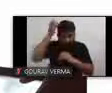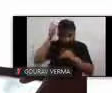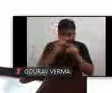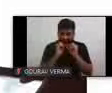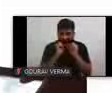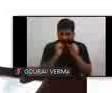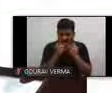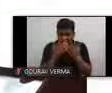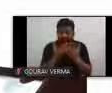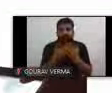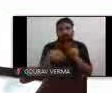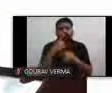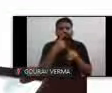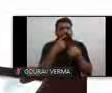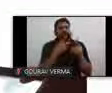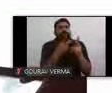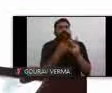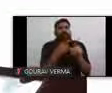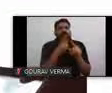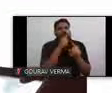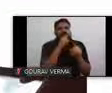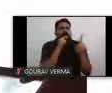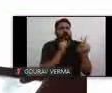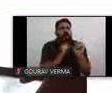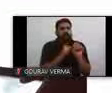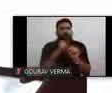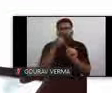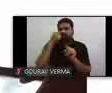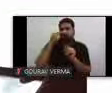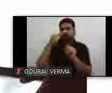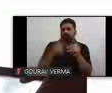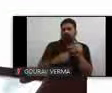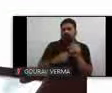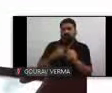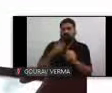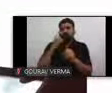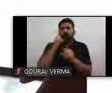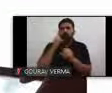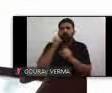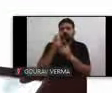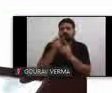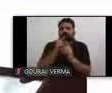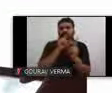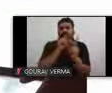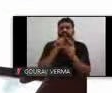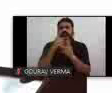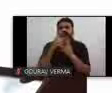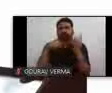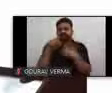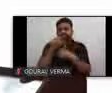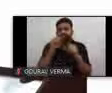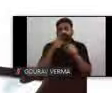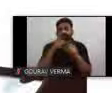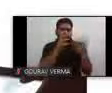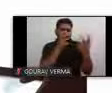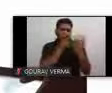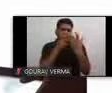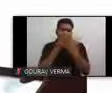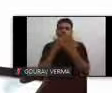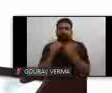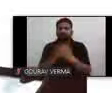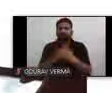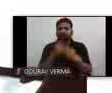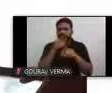to label that ye red hai, ye blue hai, ye yellow hai. But match kar sakte hai do cheez. There was a child